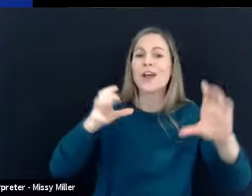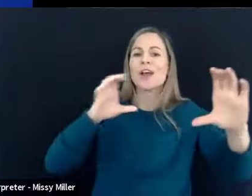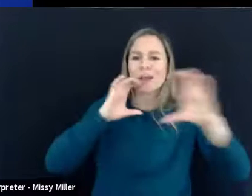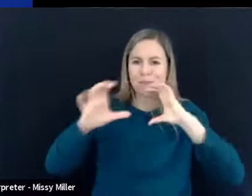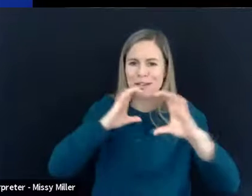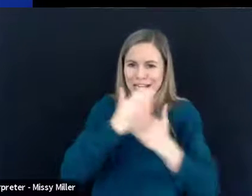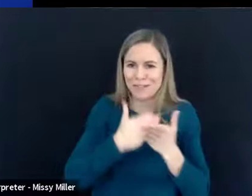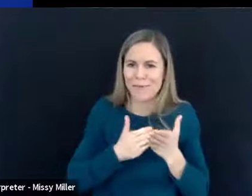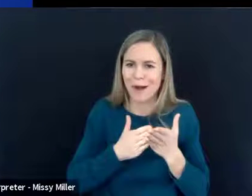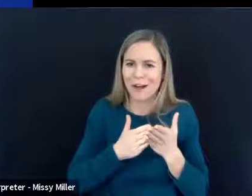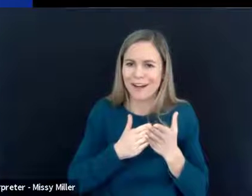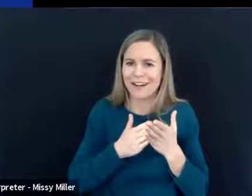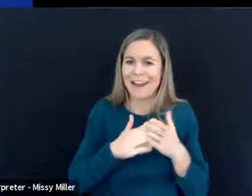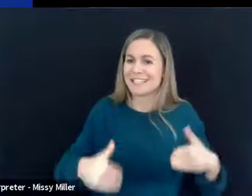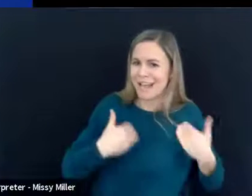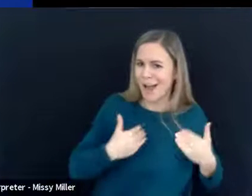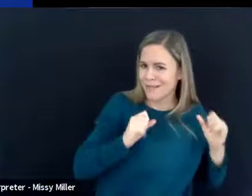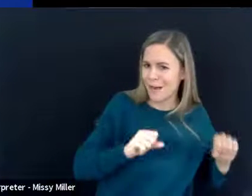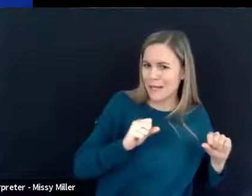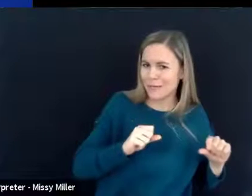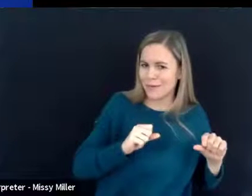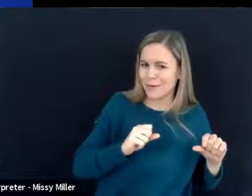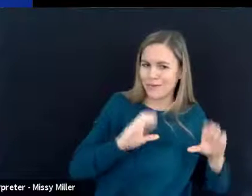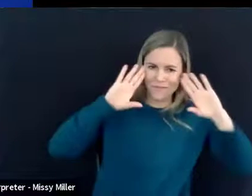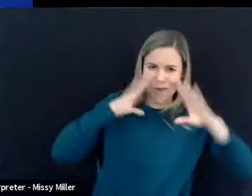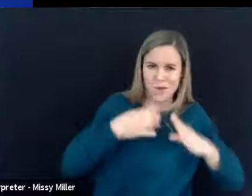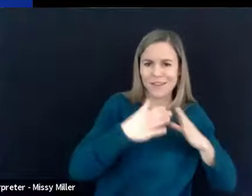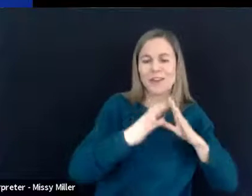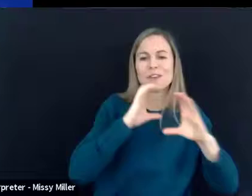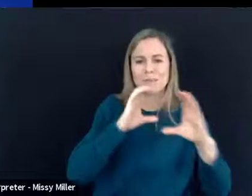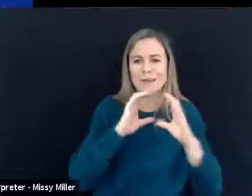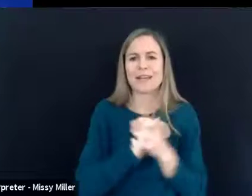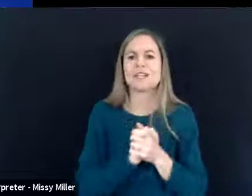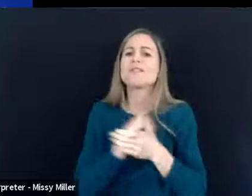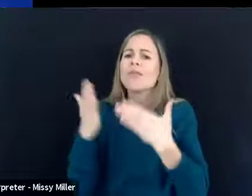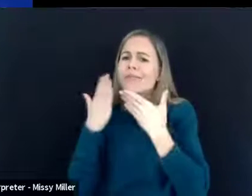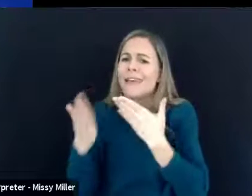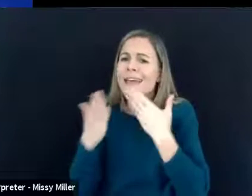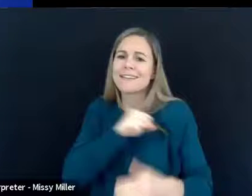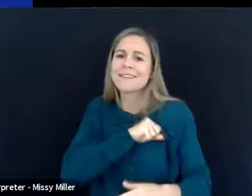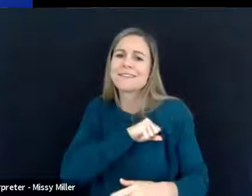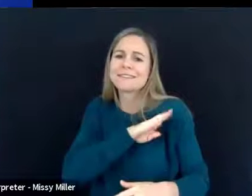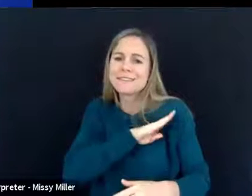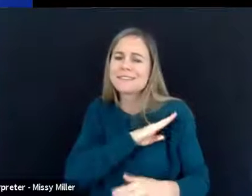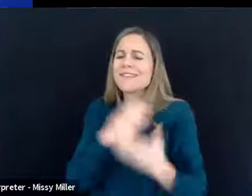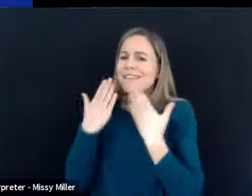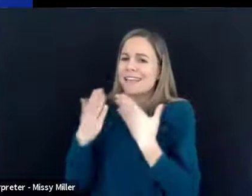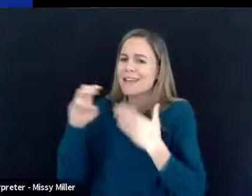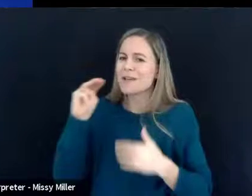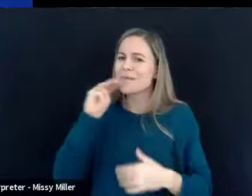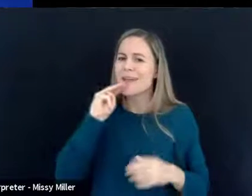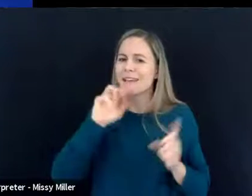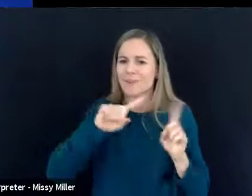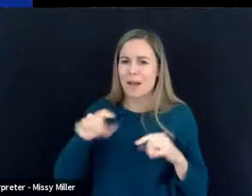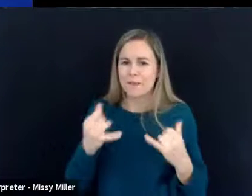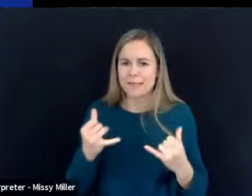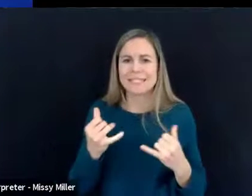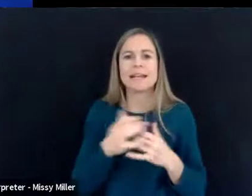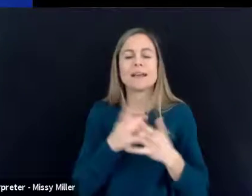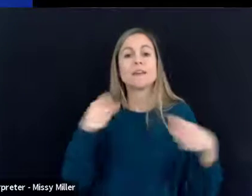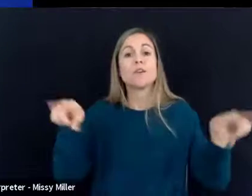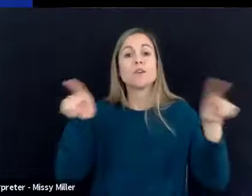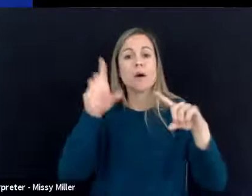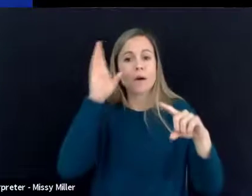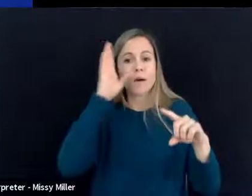as early as possible. So we really, really want to thank Megan and Susan for being here. You will all be getting a